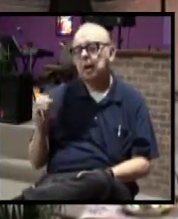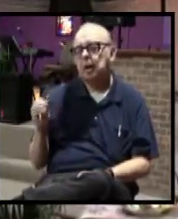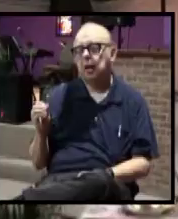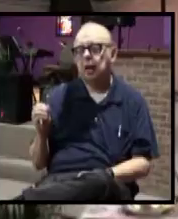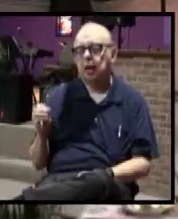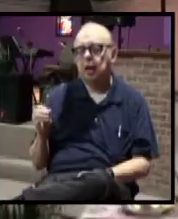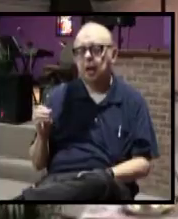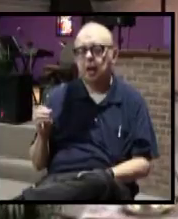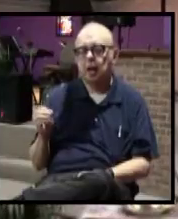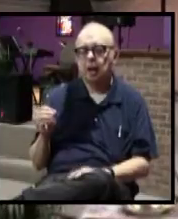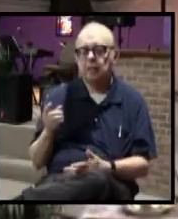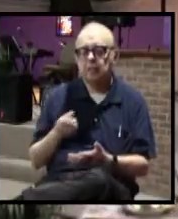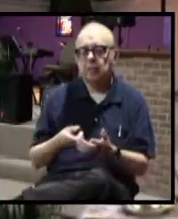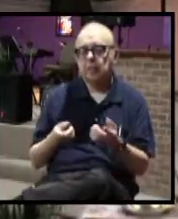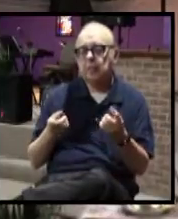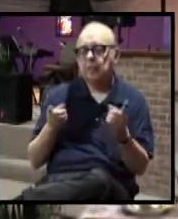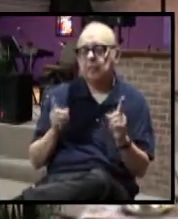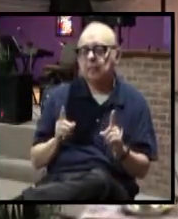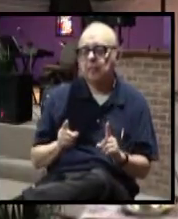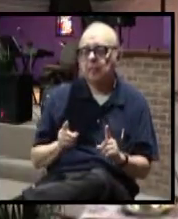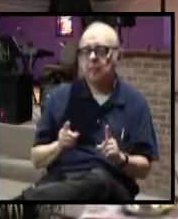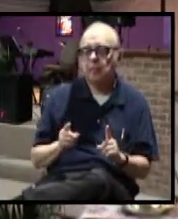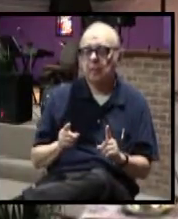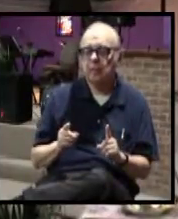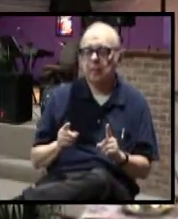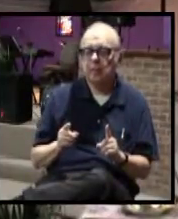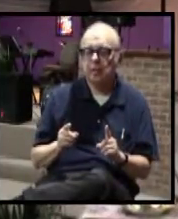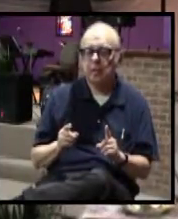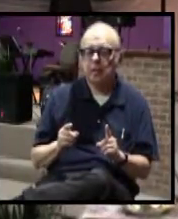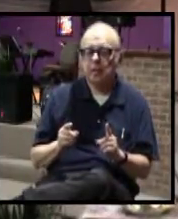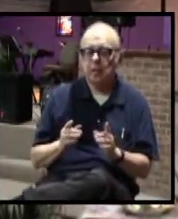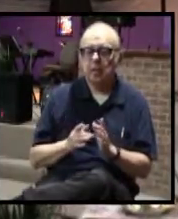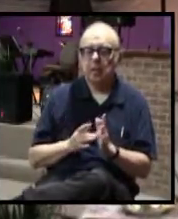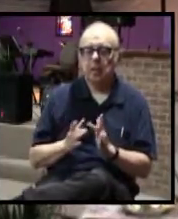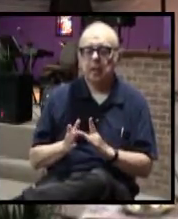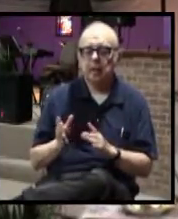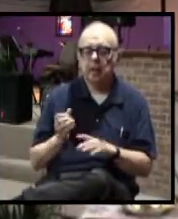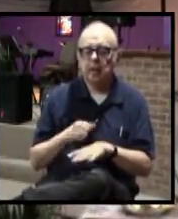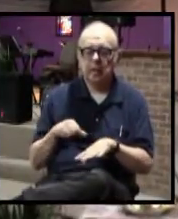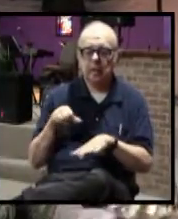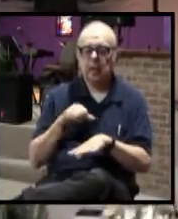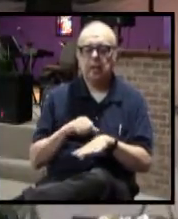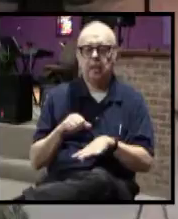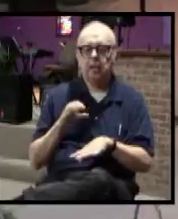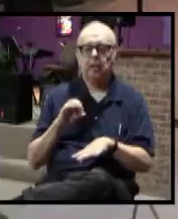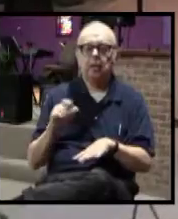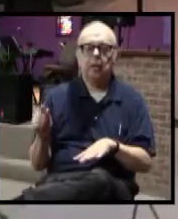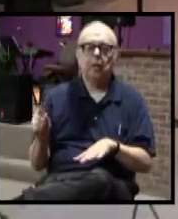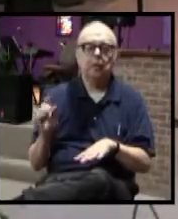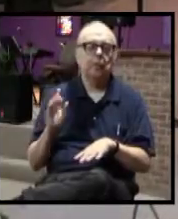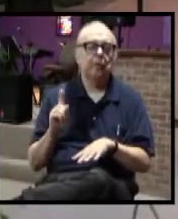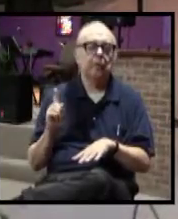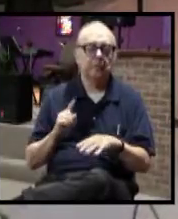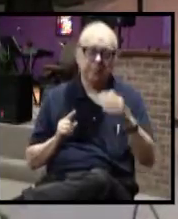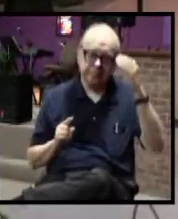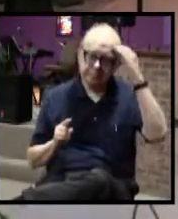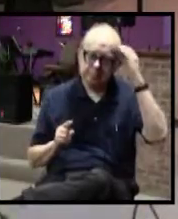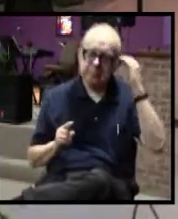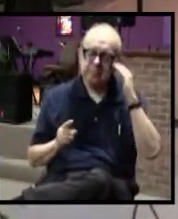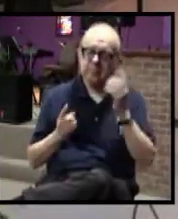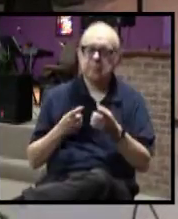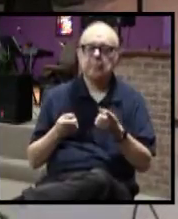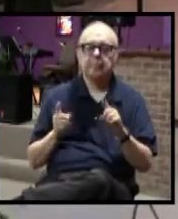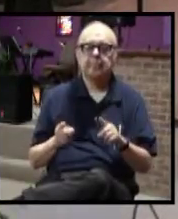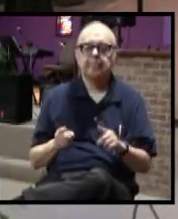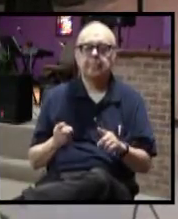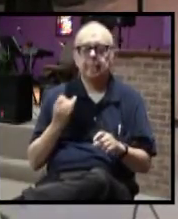And so what ends up happening was he also did not get the anointing of the oil on his head.